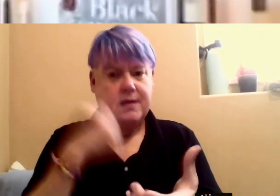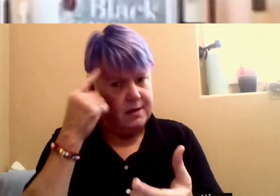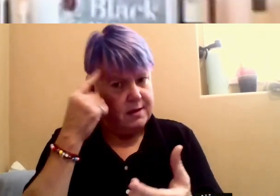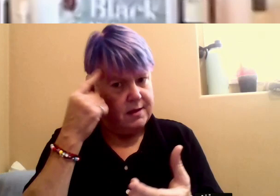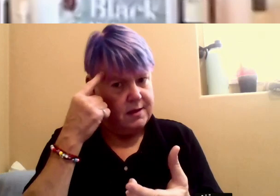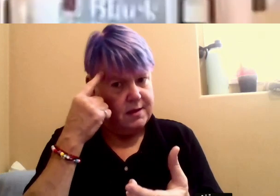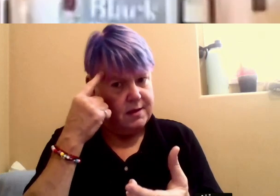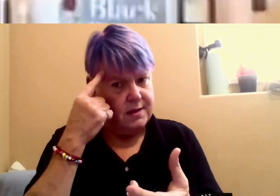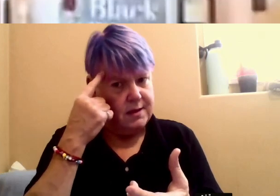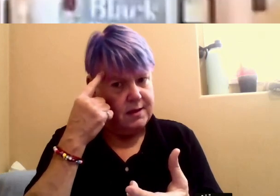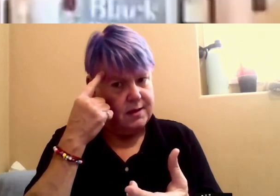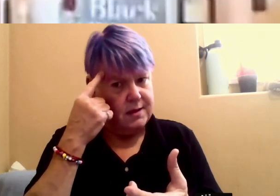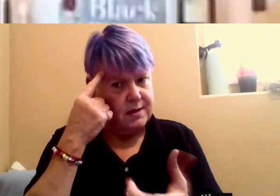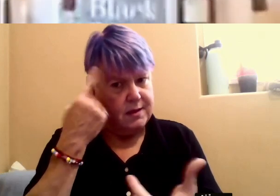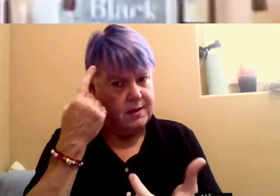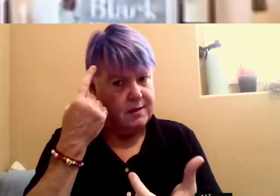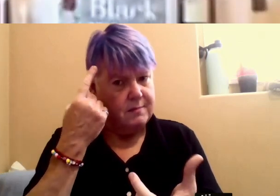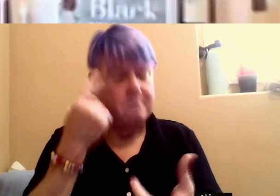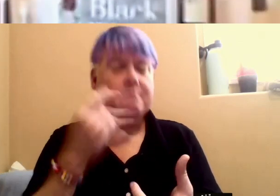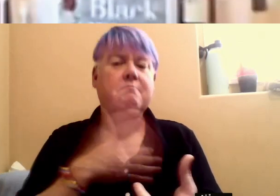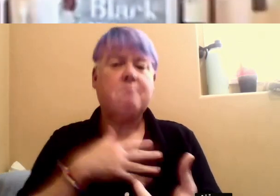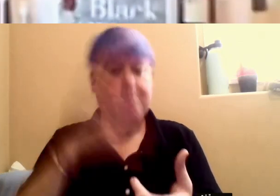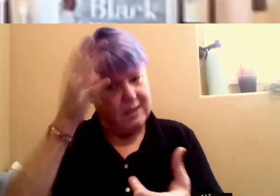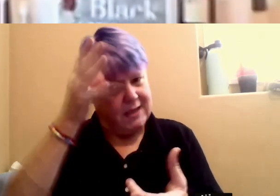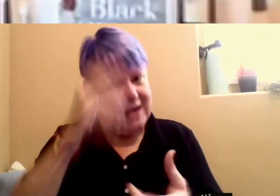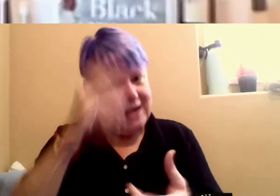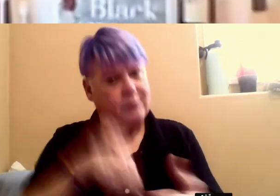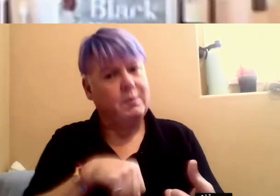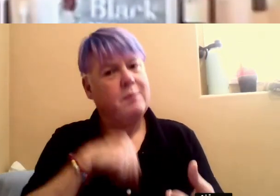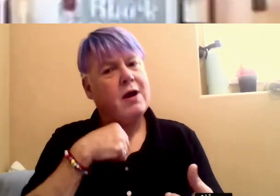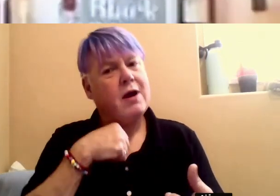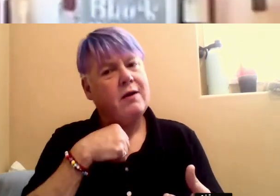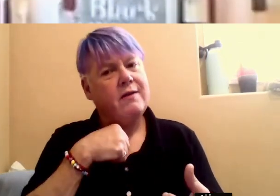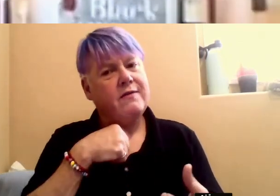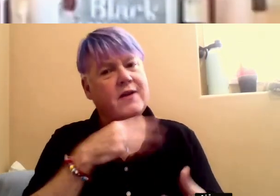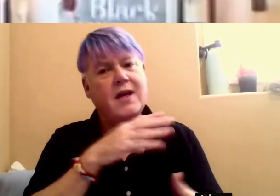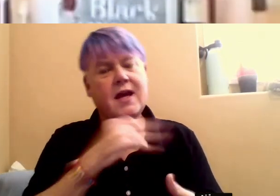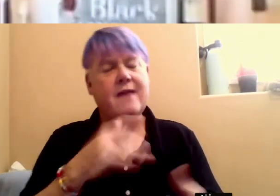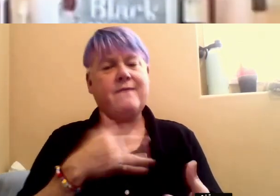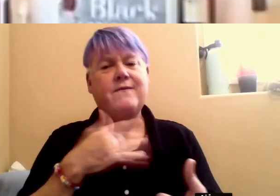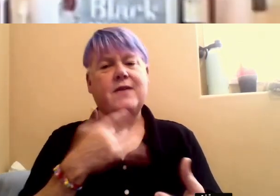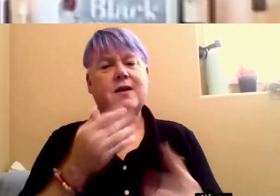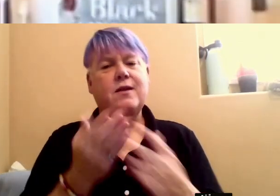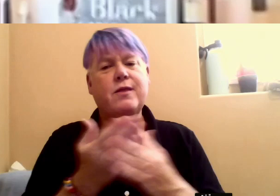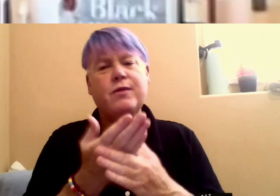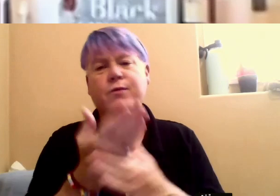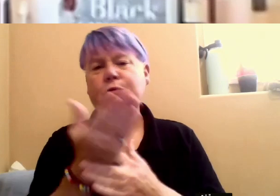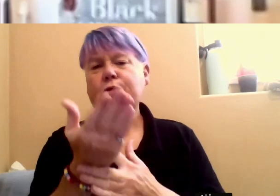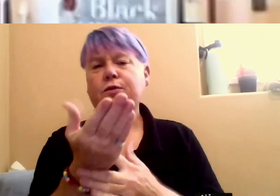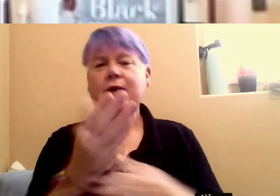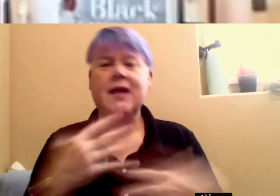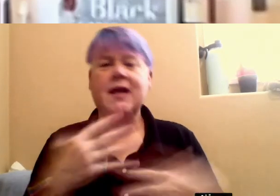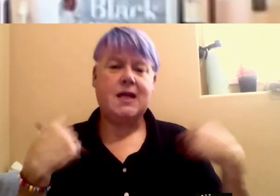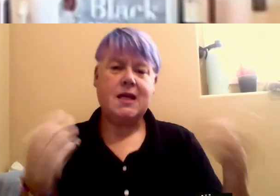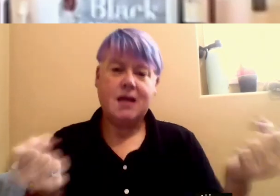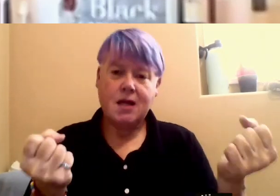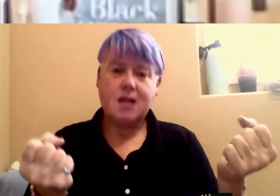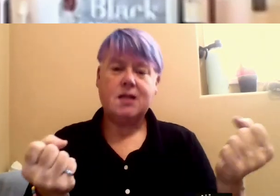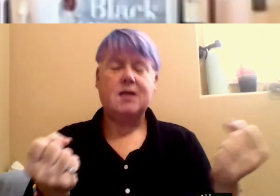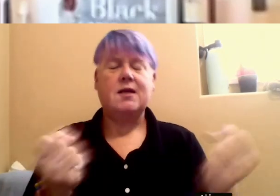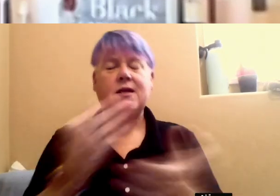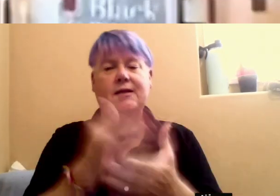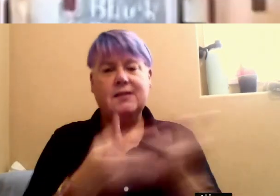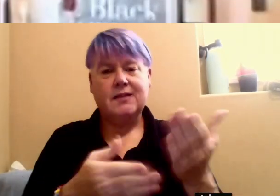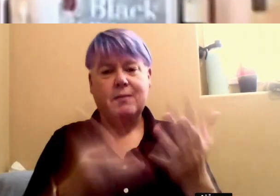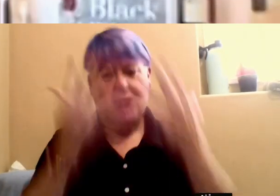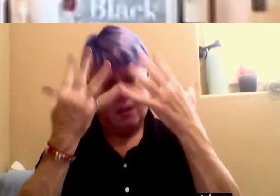pay tribute to him, but I think also allowed me to kind of heal through some of that grief. And certainly the